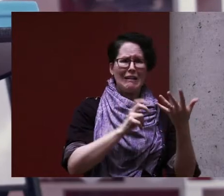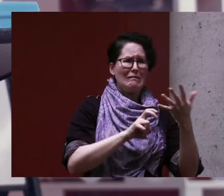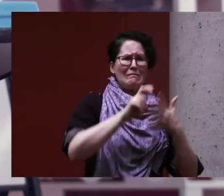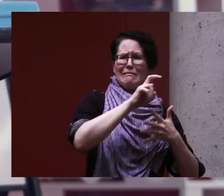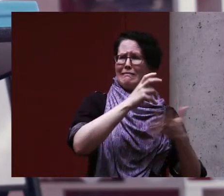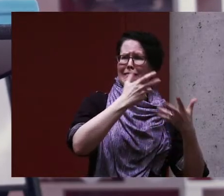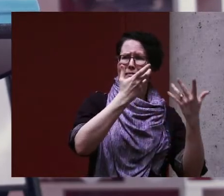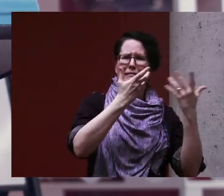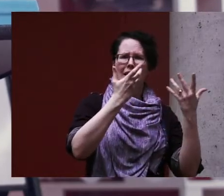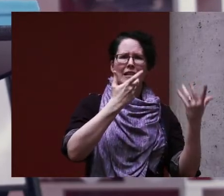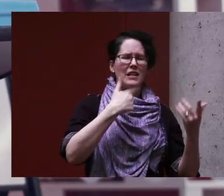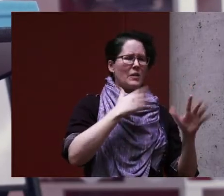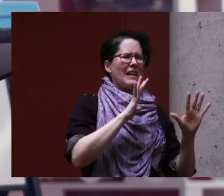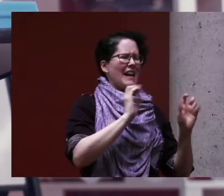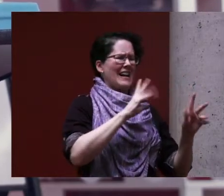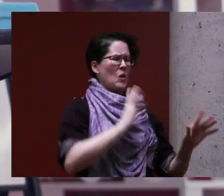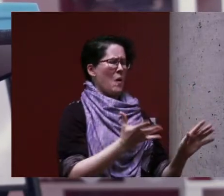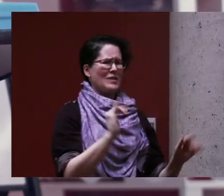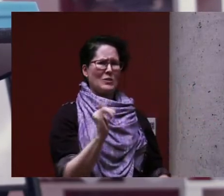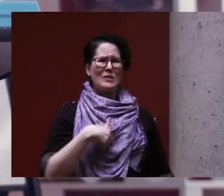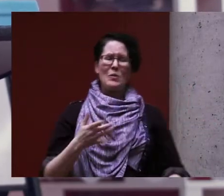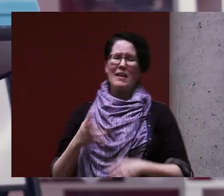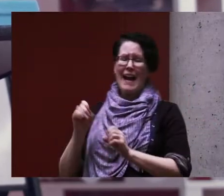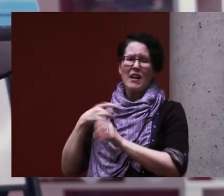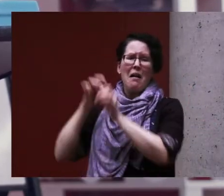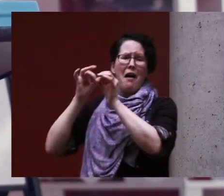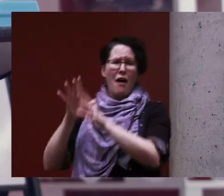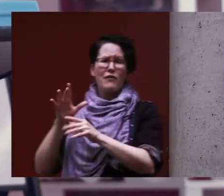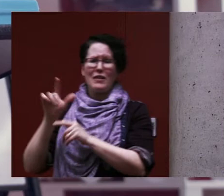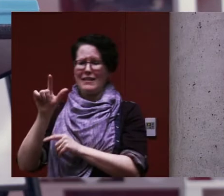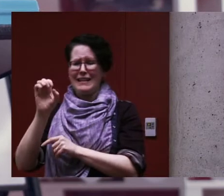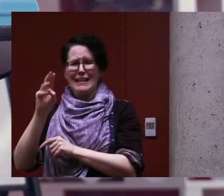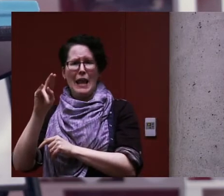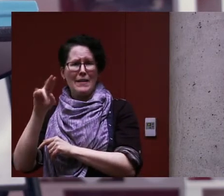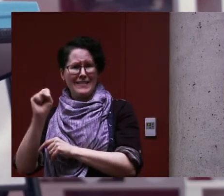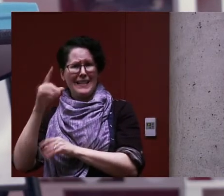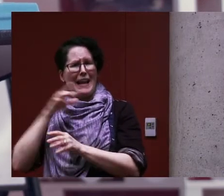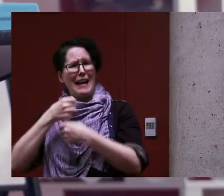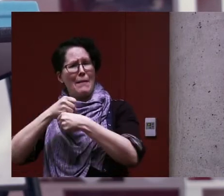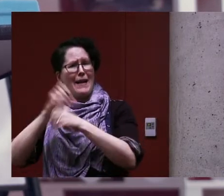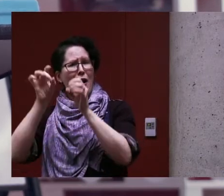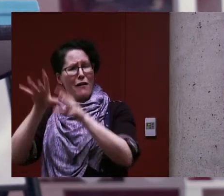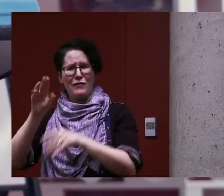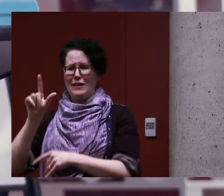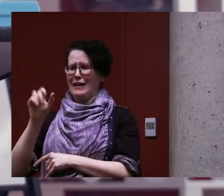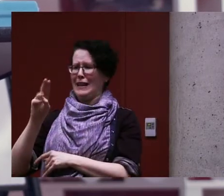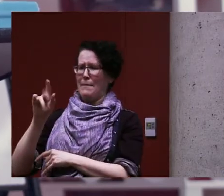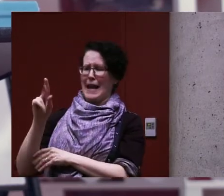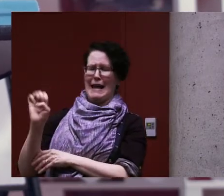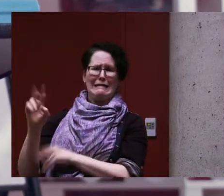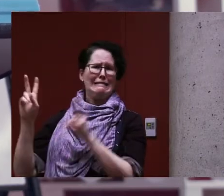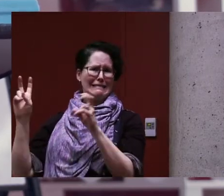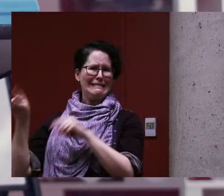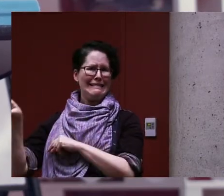the lemons and started out with pretty crappy lemonade. And slowly added a little more sugar to it to the